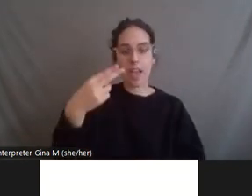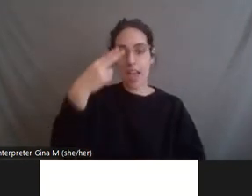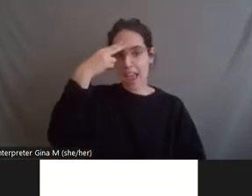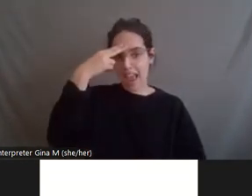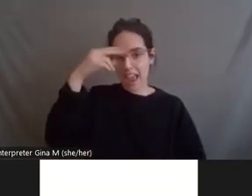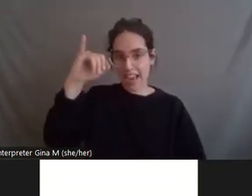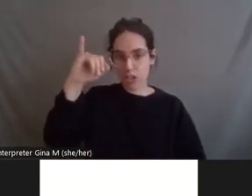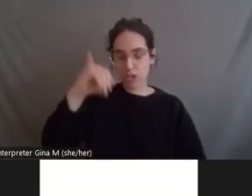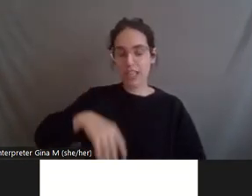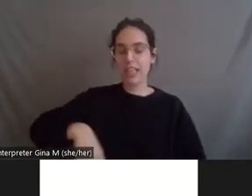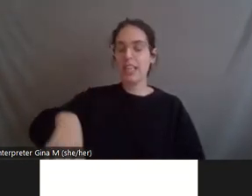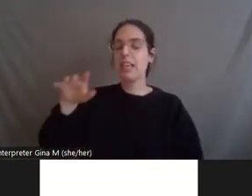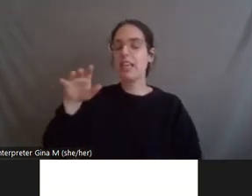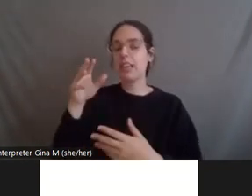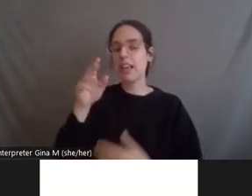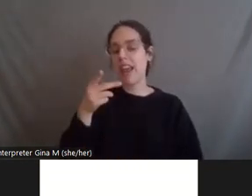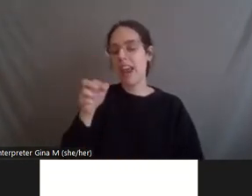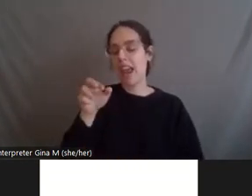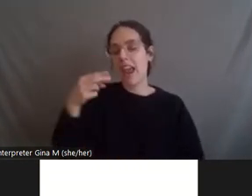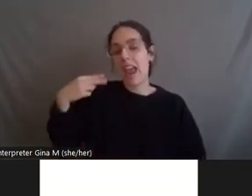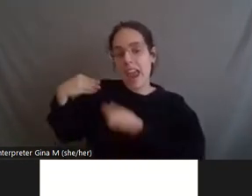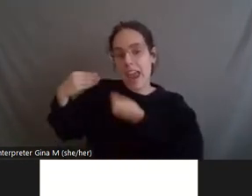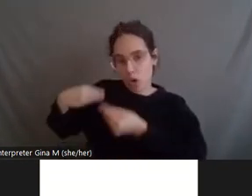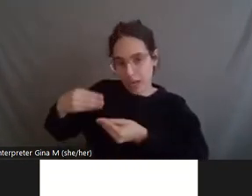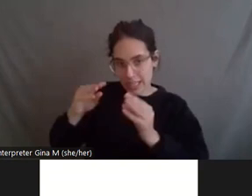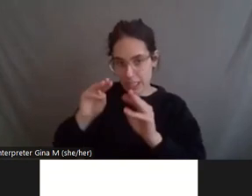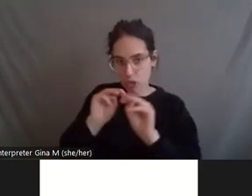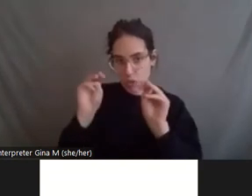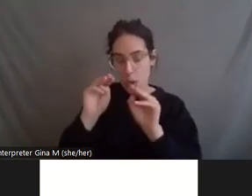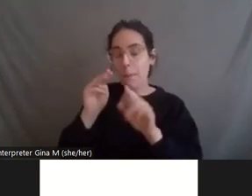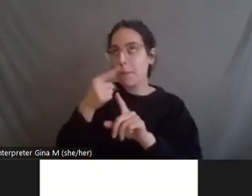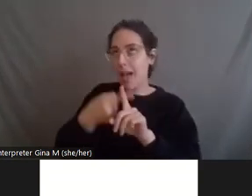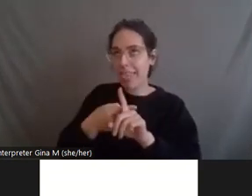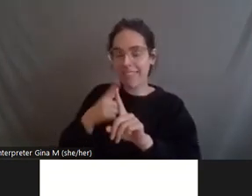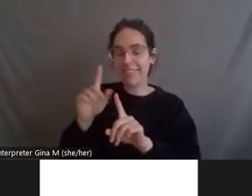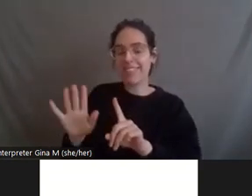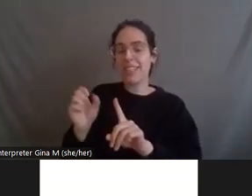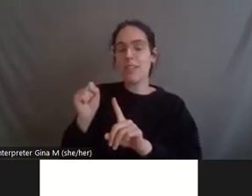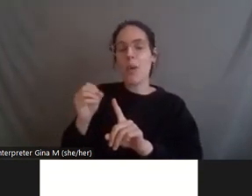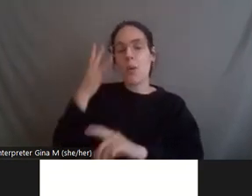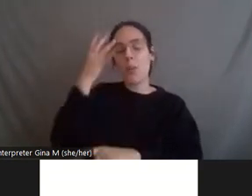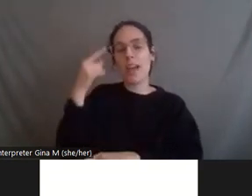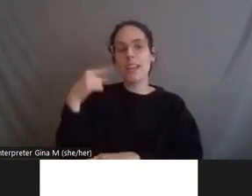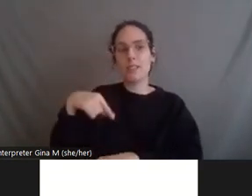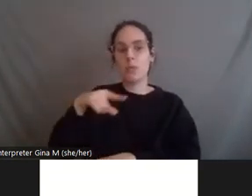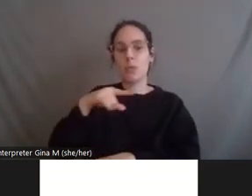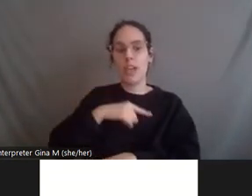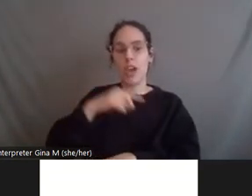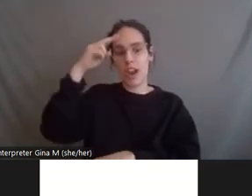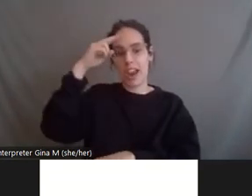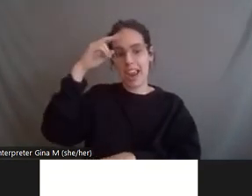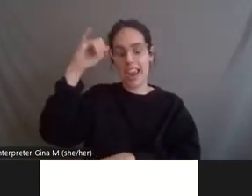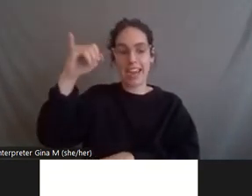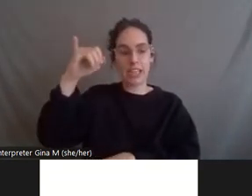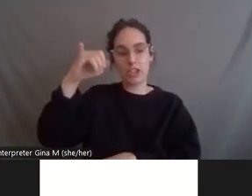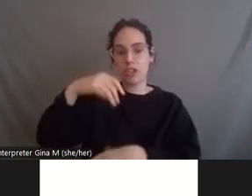Haitian specific cultural institution, we have a huge lineup of different programs and events happening. A lot of them still virtual to